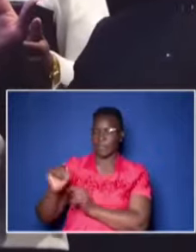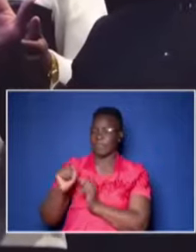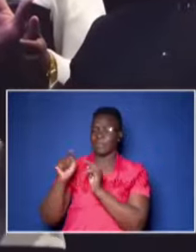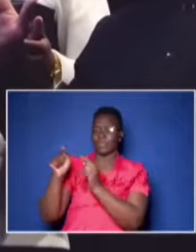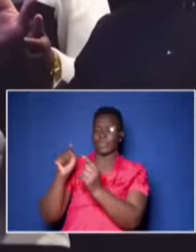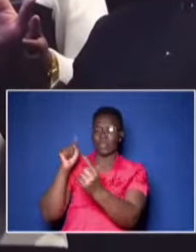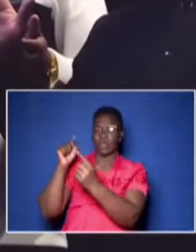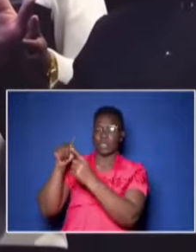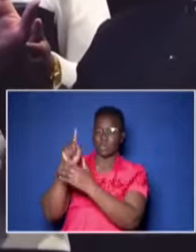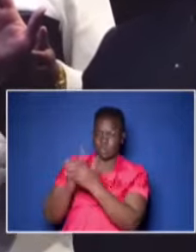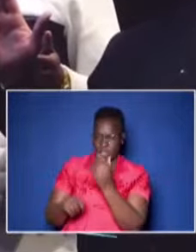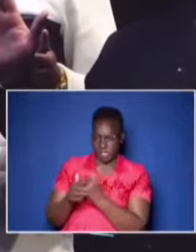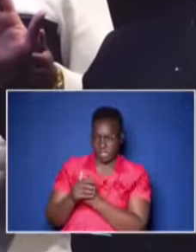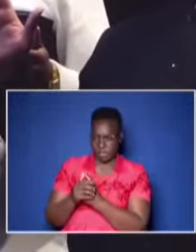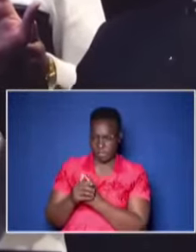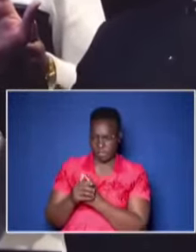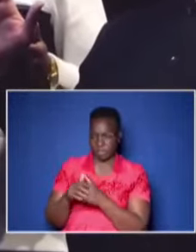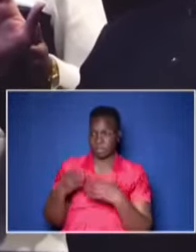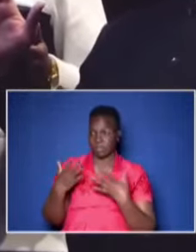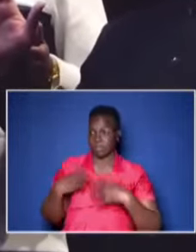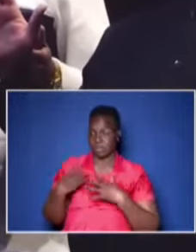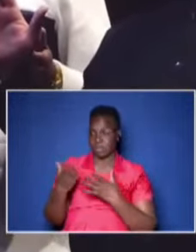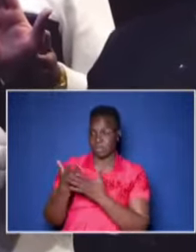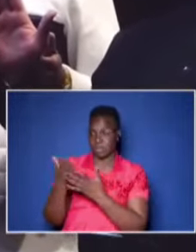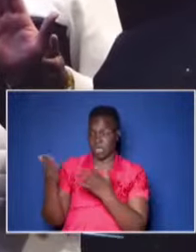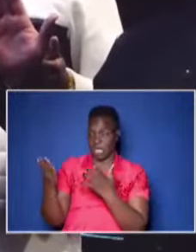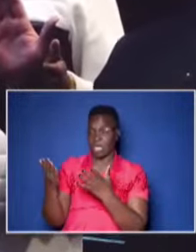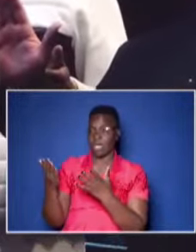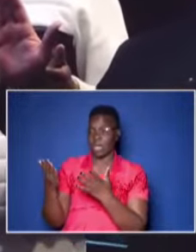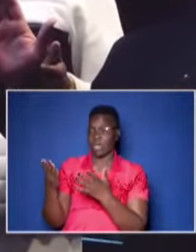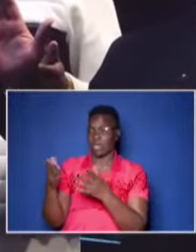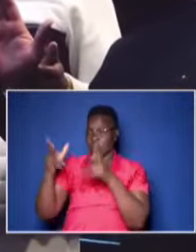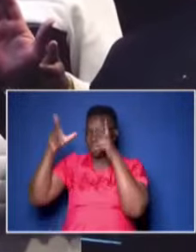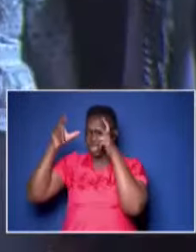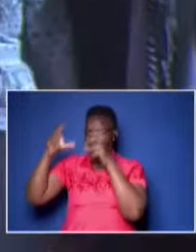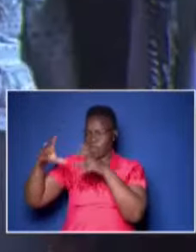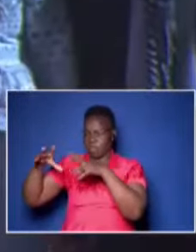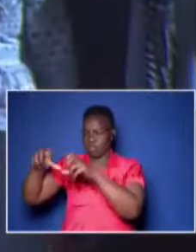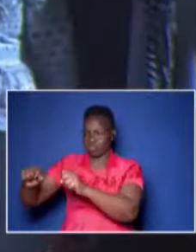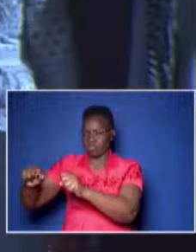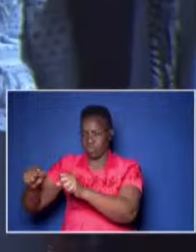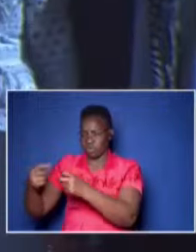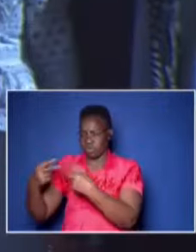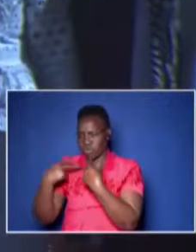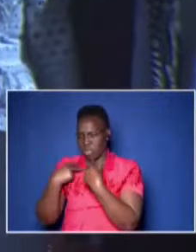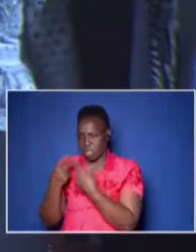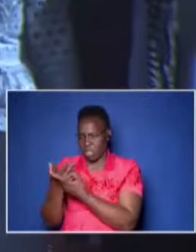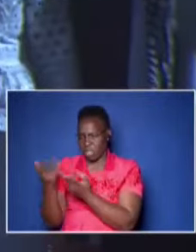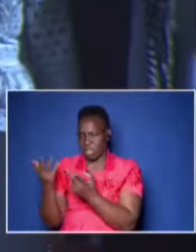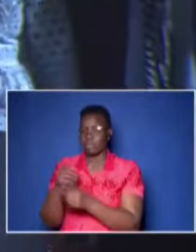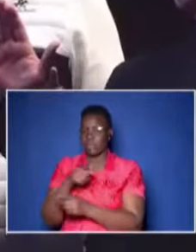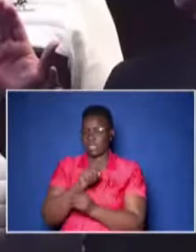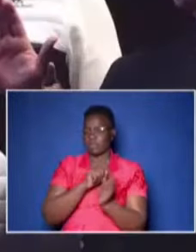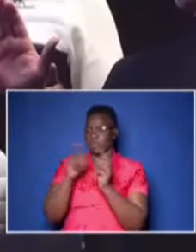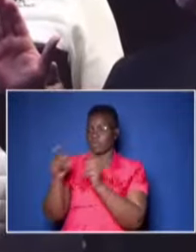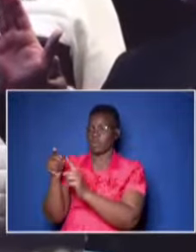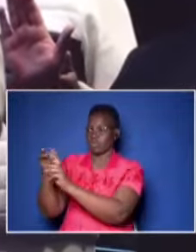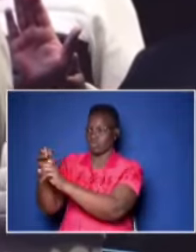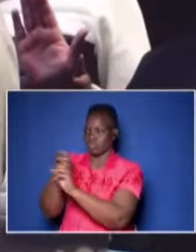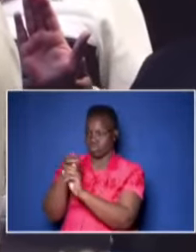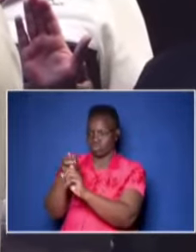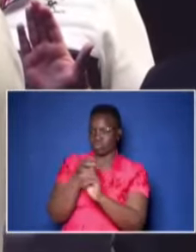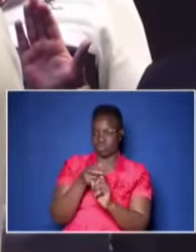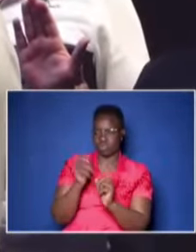souls to snatch Souls away from the enemy's Camp she needs a husband